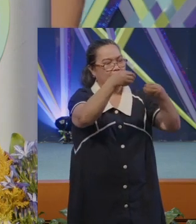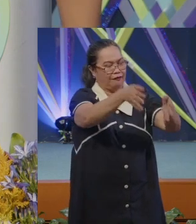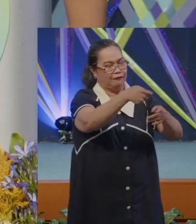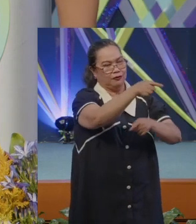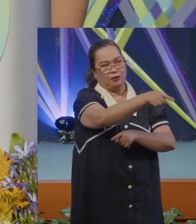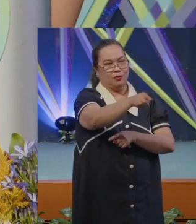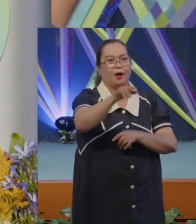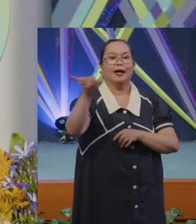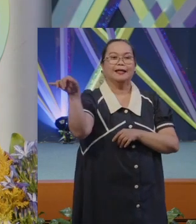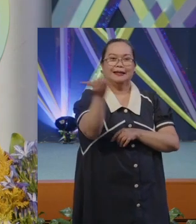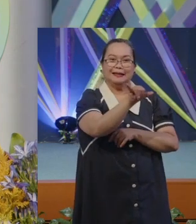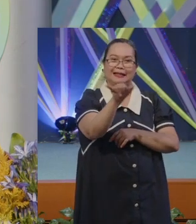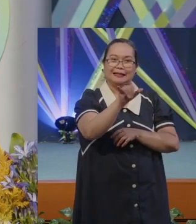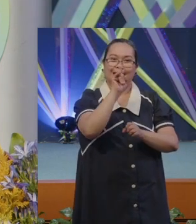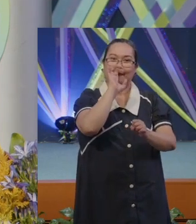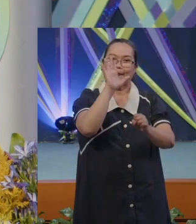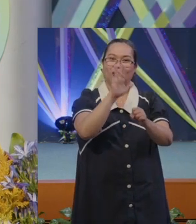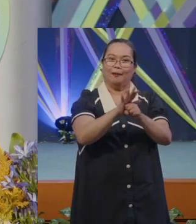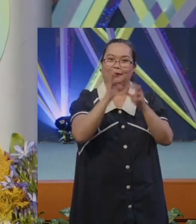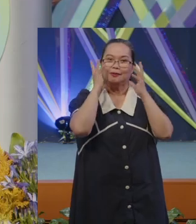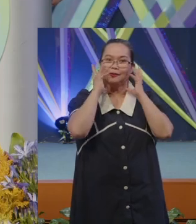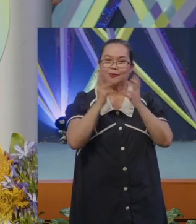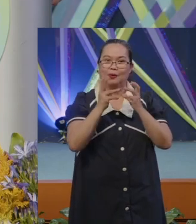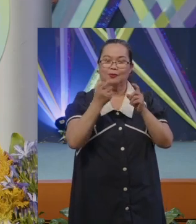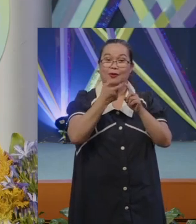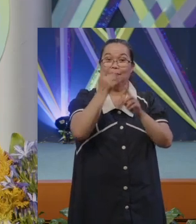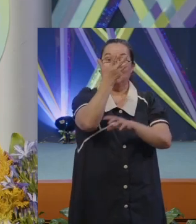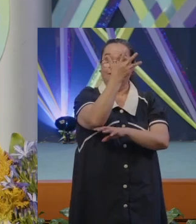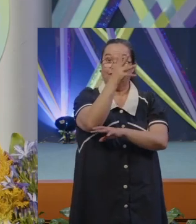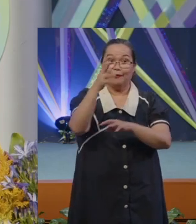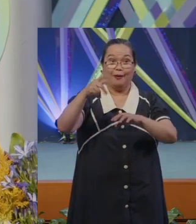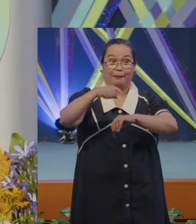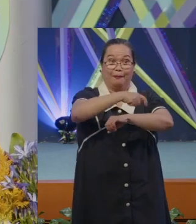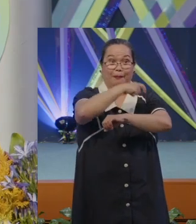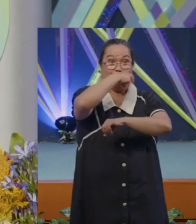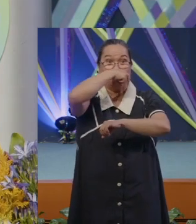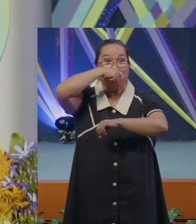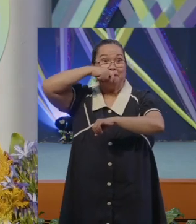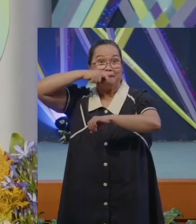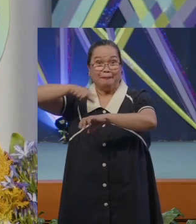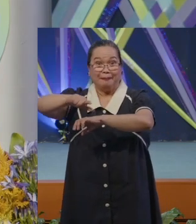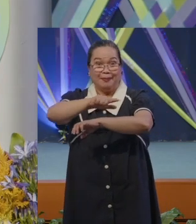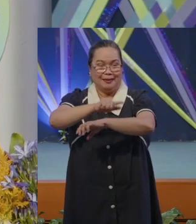Moses. From the wilderness and this Lebanon,